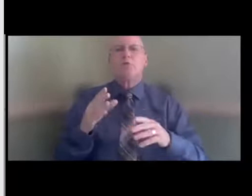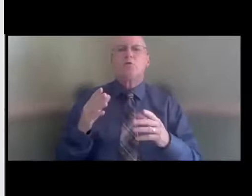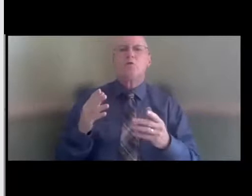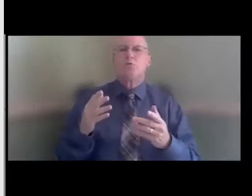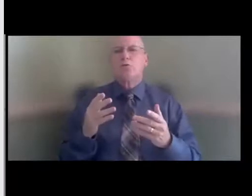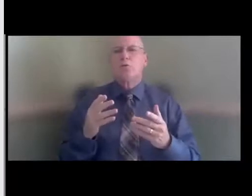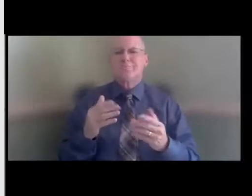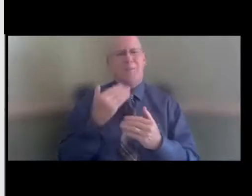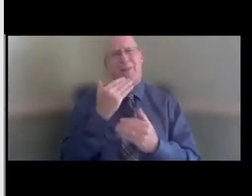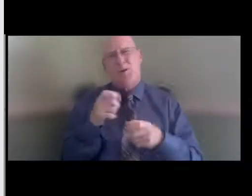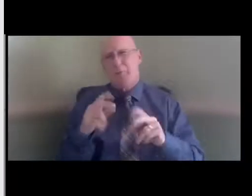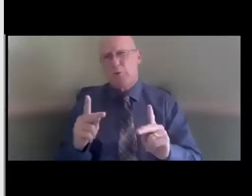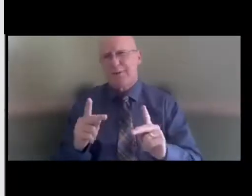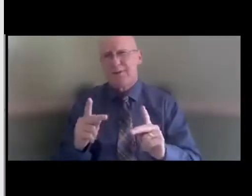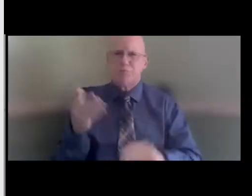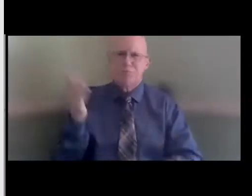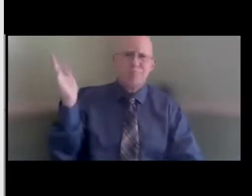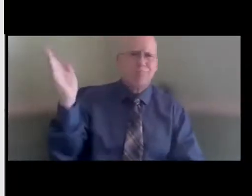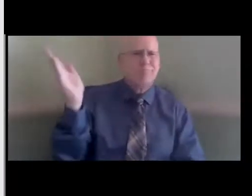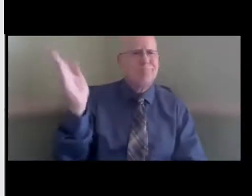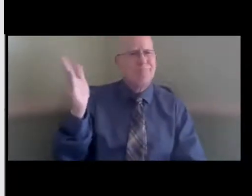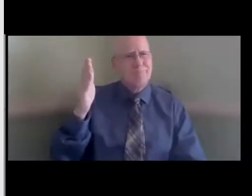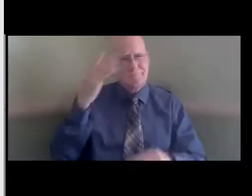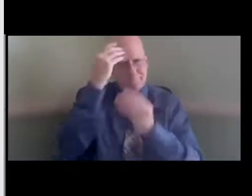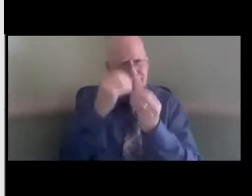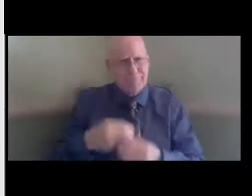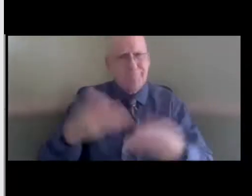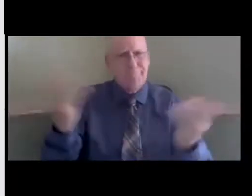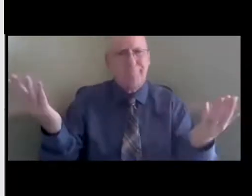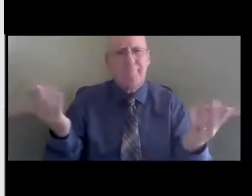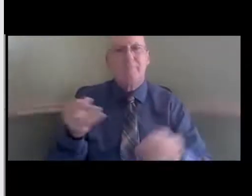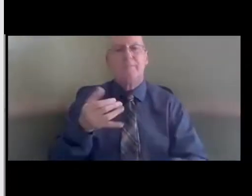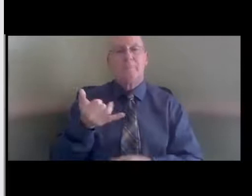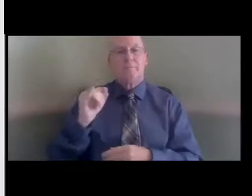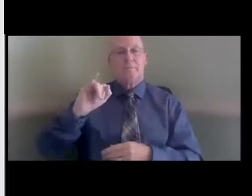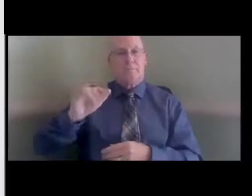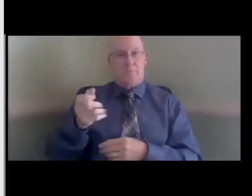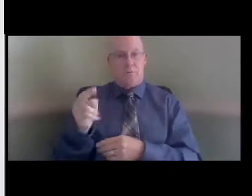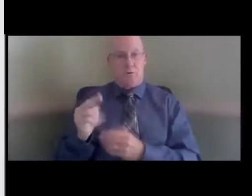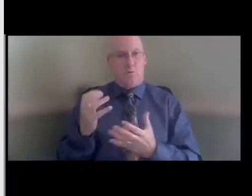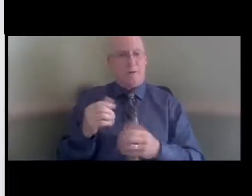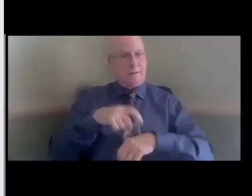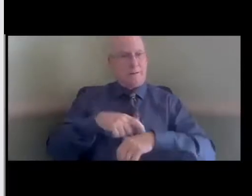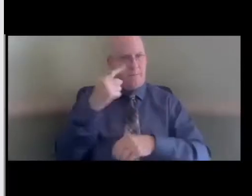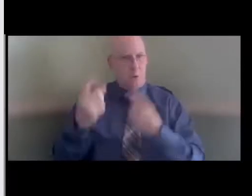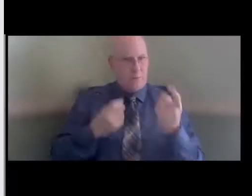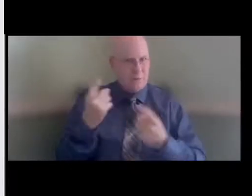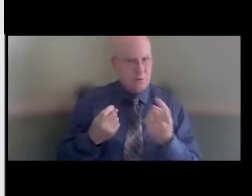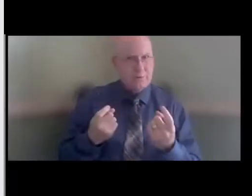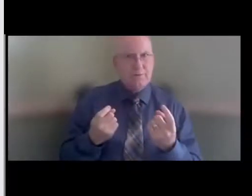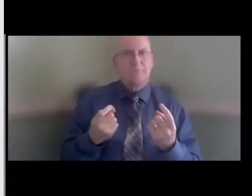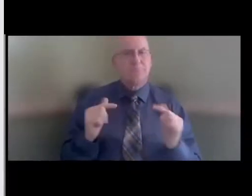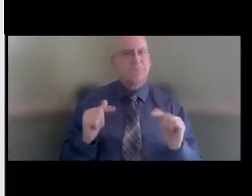very grateful for it, to go ahead and get this information out there. And John, I know we wanted to leave some time for questions, so certainly